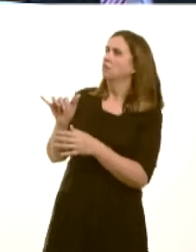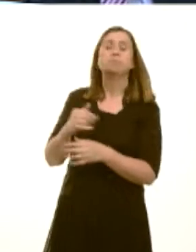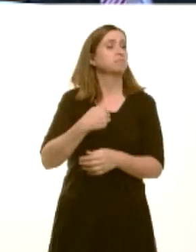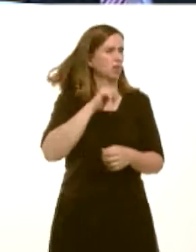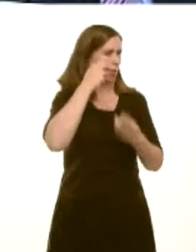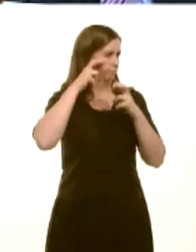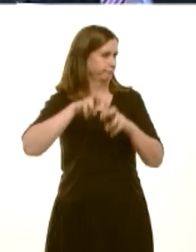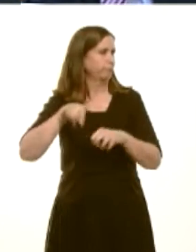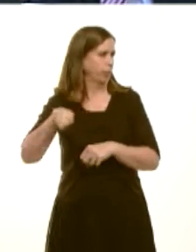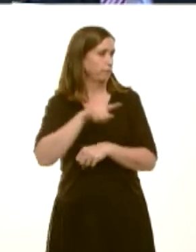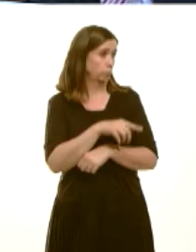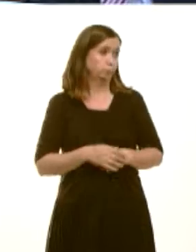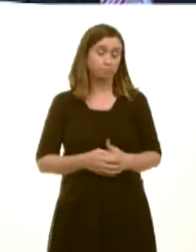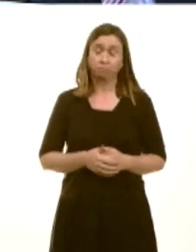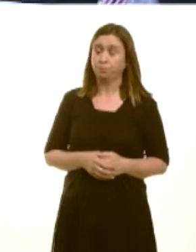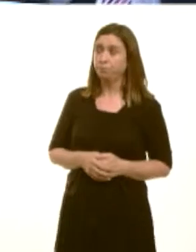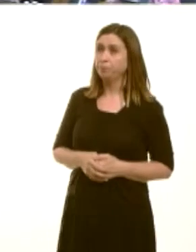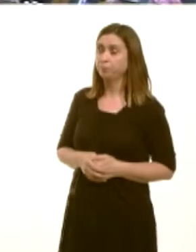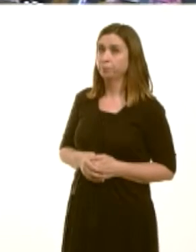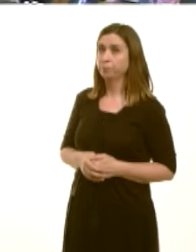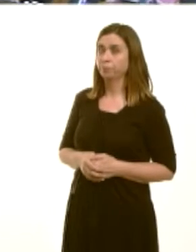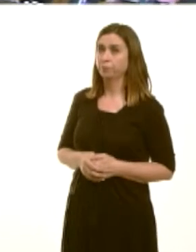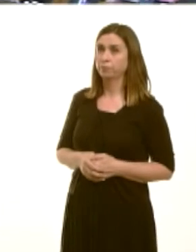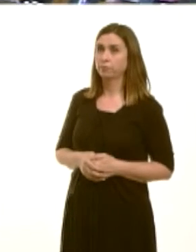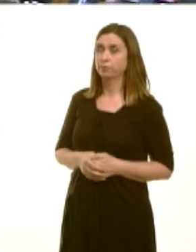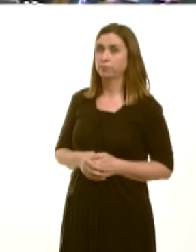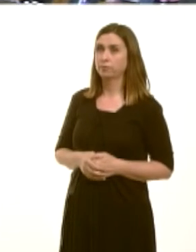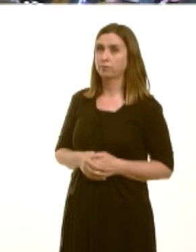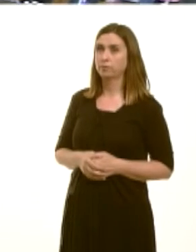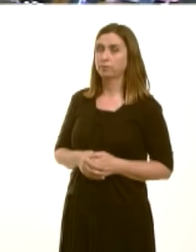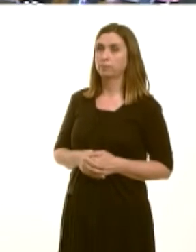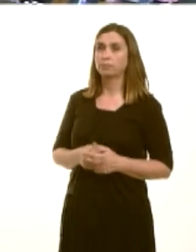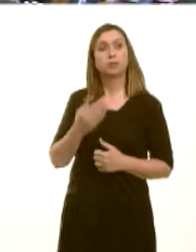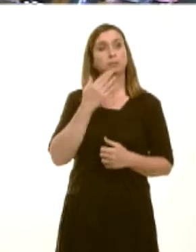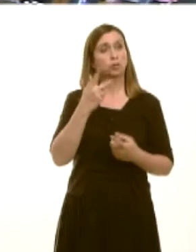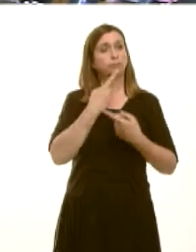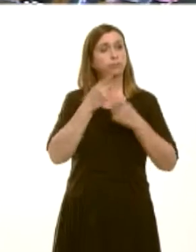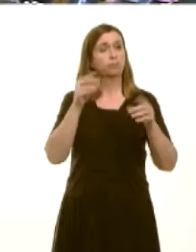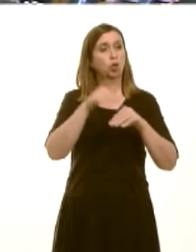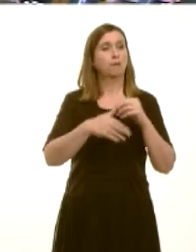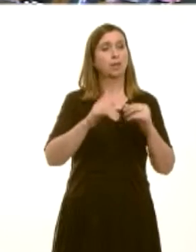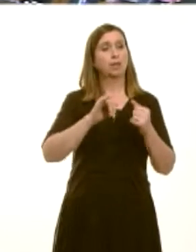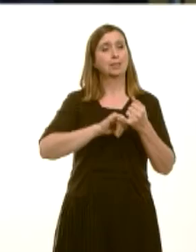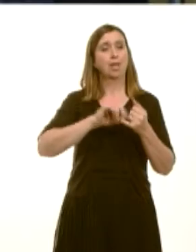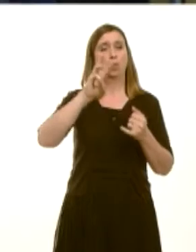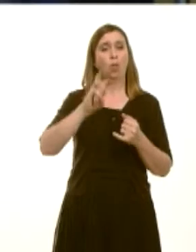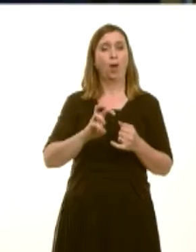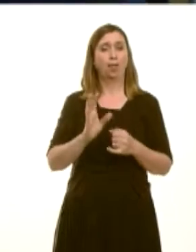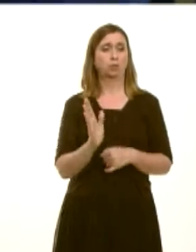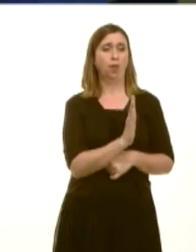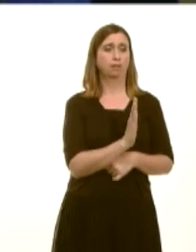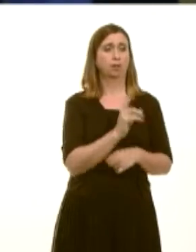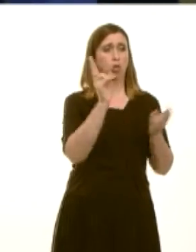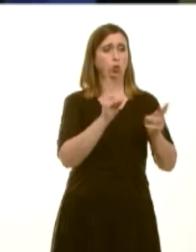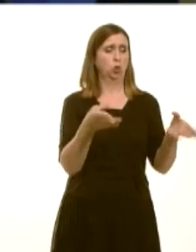him. Question 6, Bethan Jenkins. Will the First Minister make a statement on school closures in South Wales West? Yes,